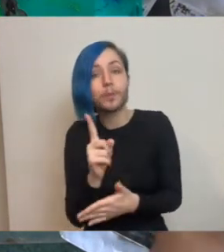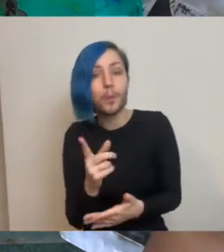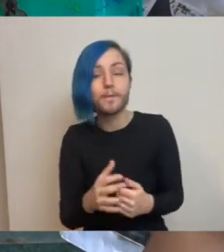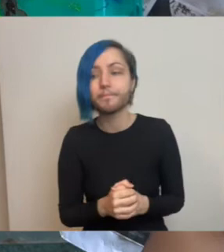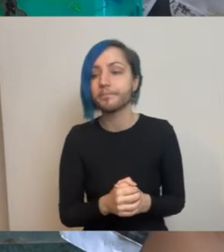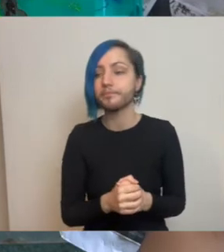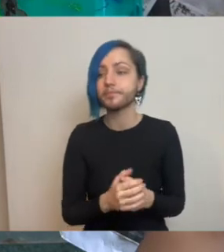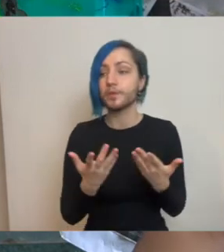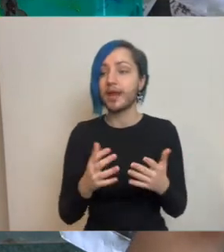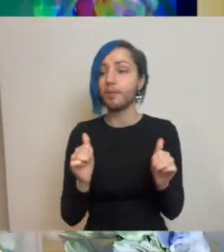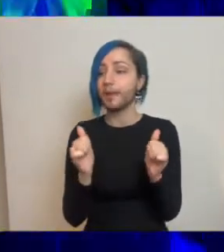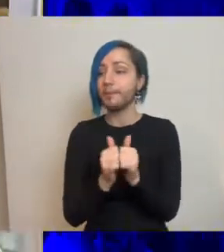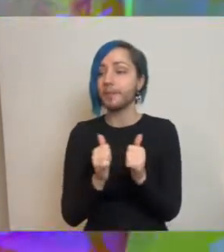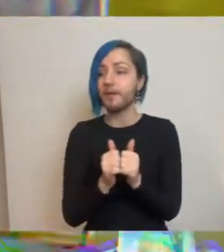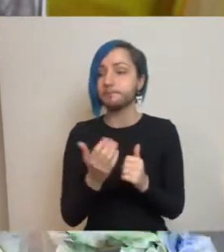my piece of paper